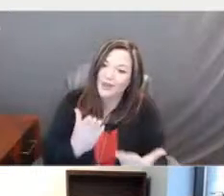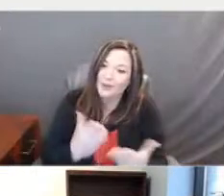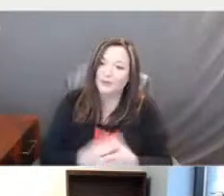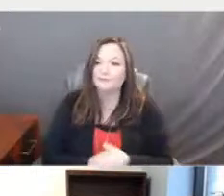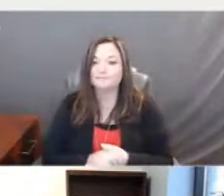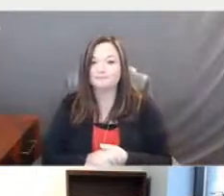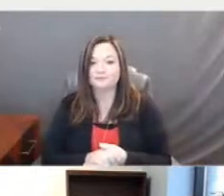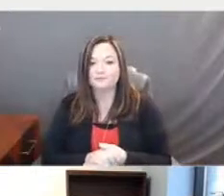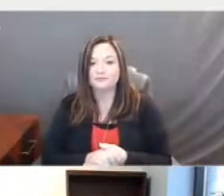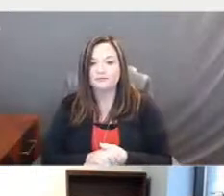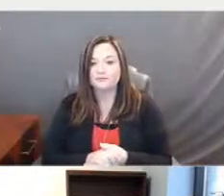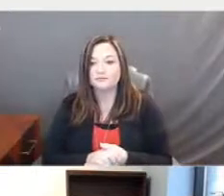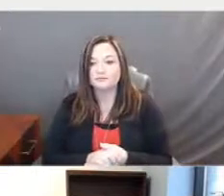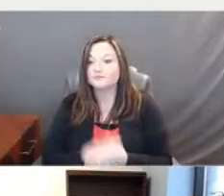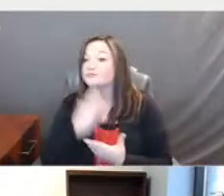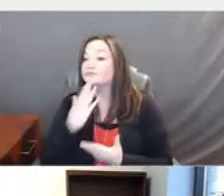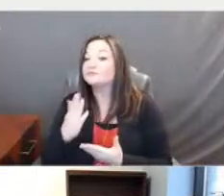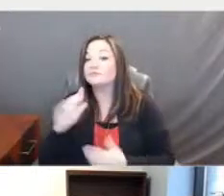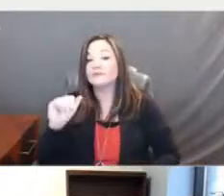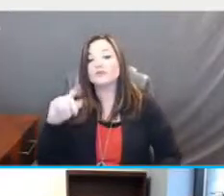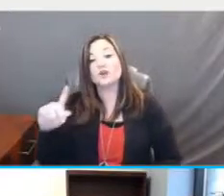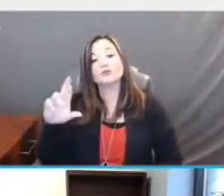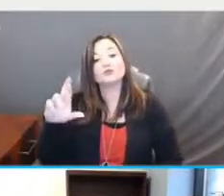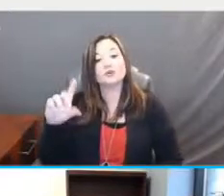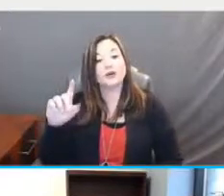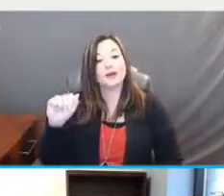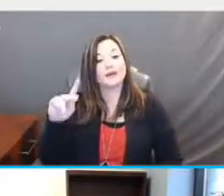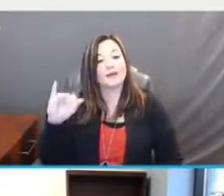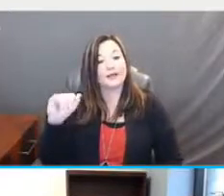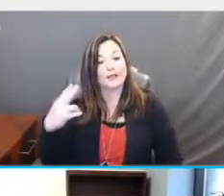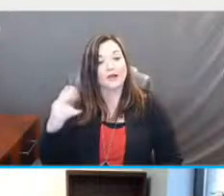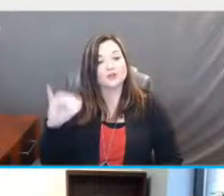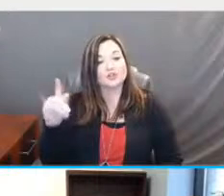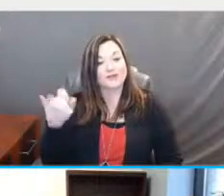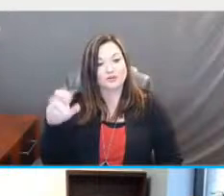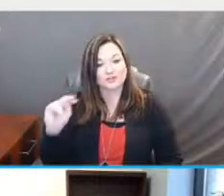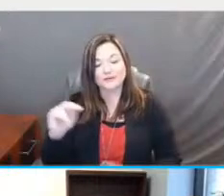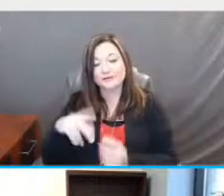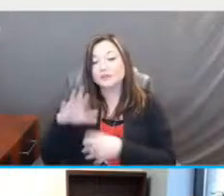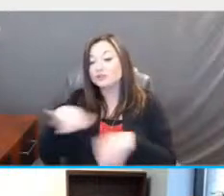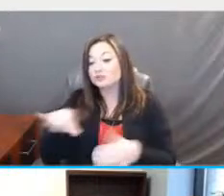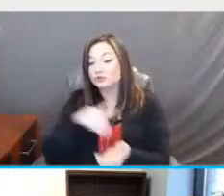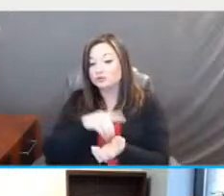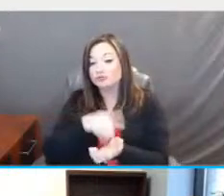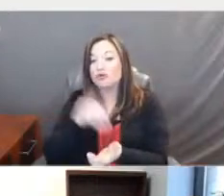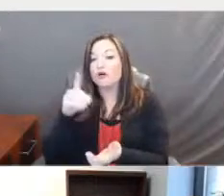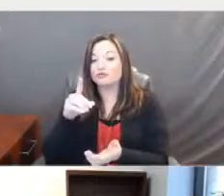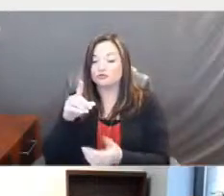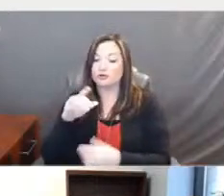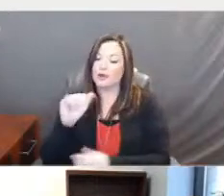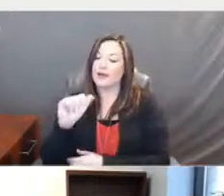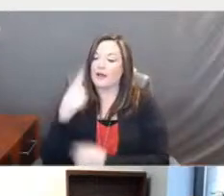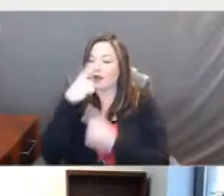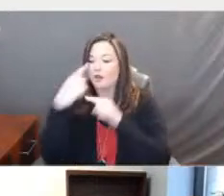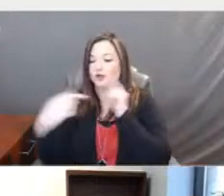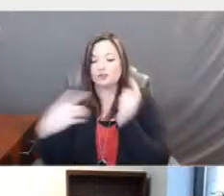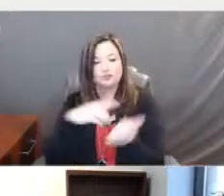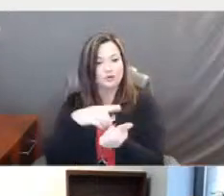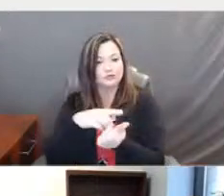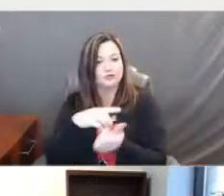Thank you. Dr. Akila Jefferson is a pediatric allergist and immunologist at Arkansas Children's Hospital.